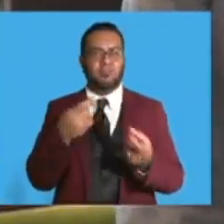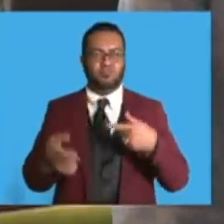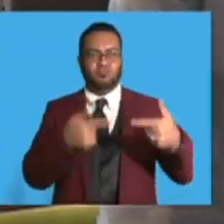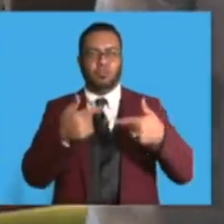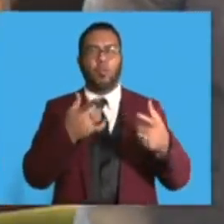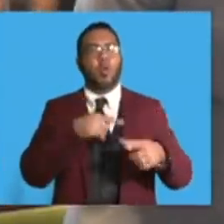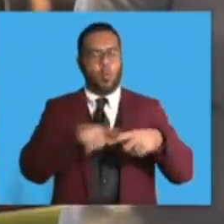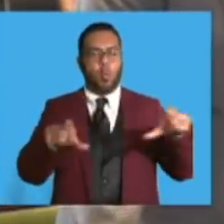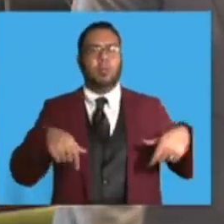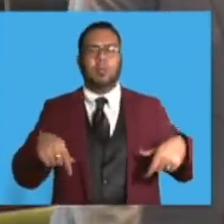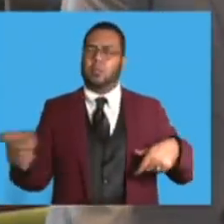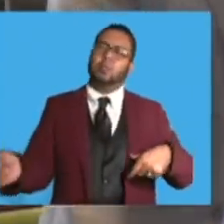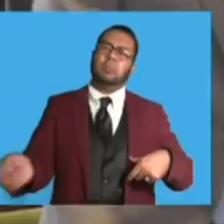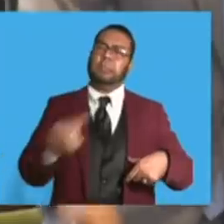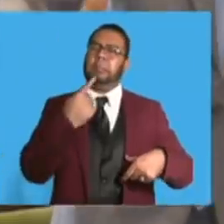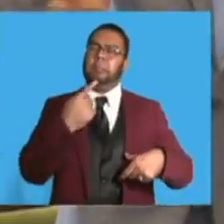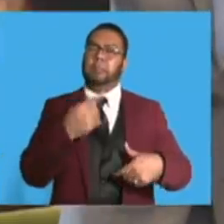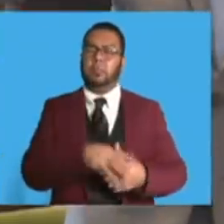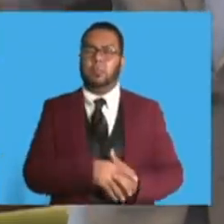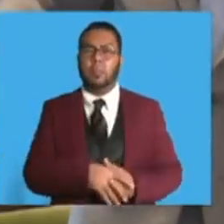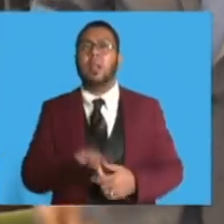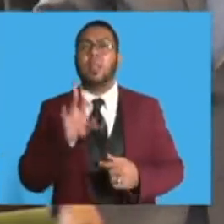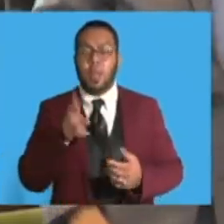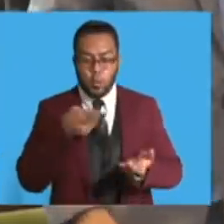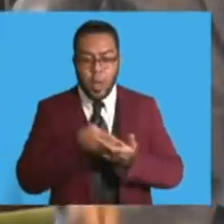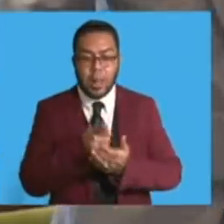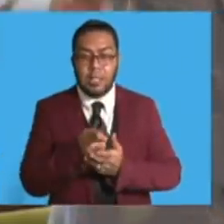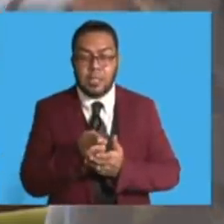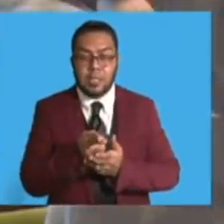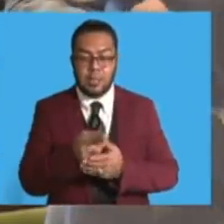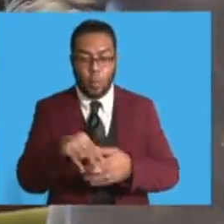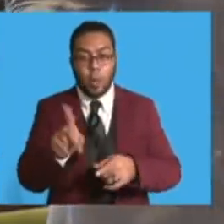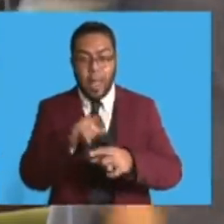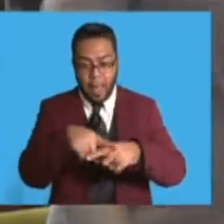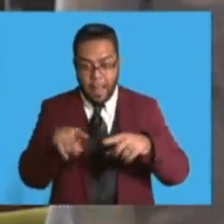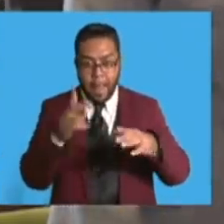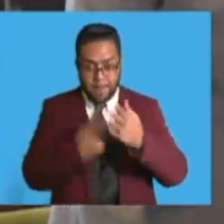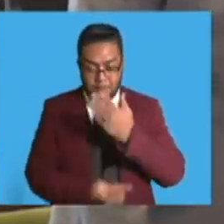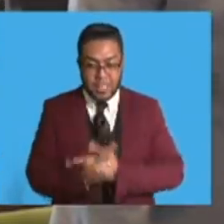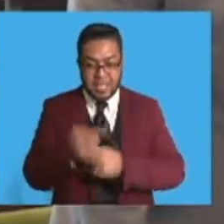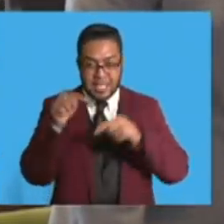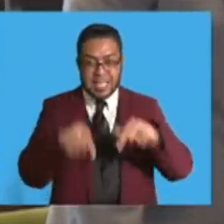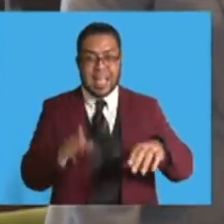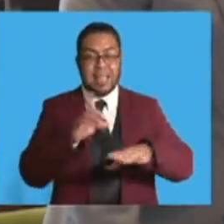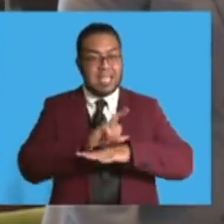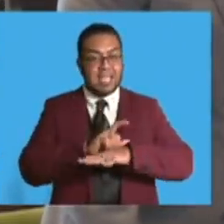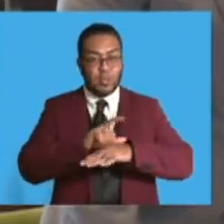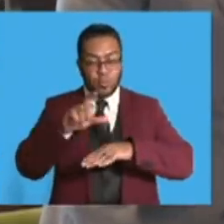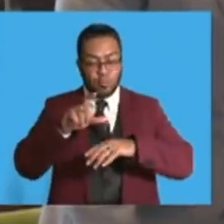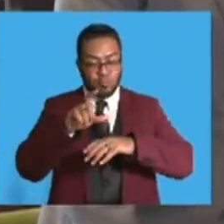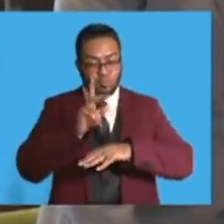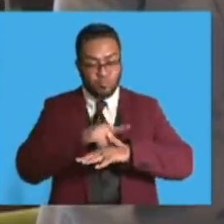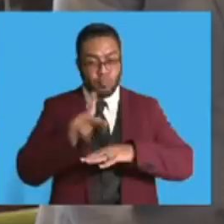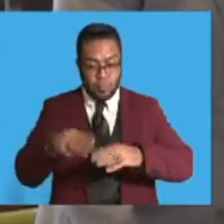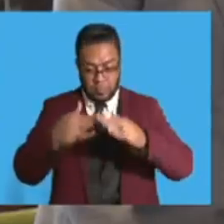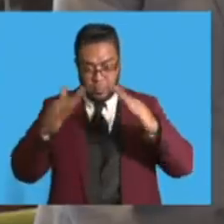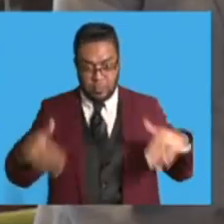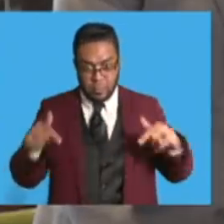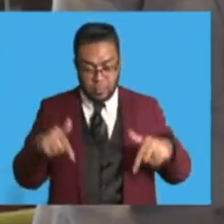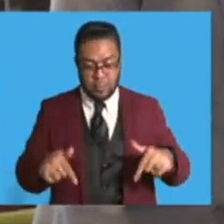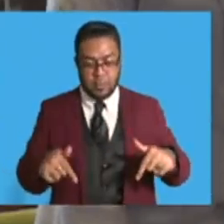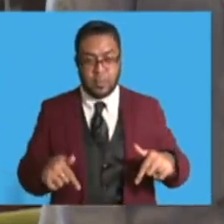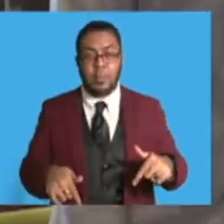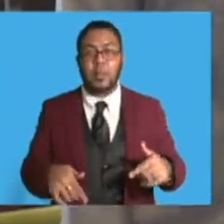Speaker, the reality is what has happened in this chambers is how democracy works. The reality is, Madam